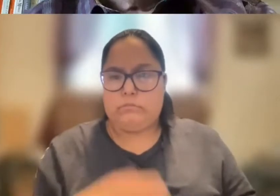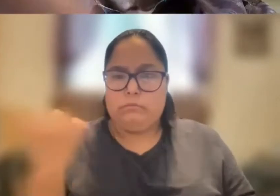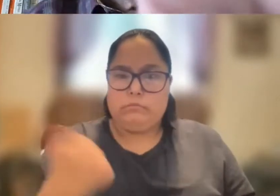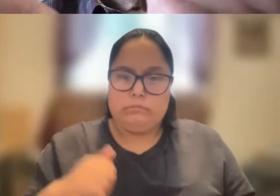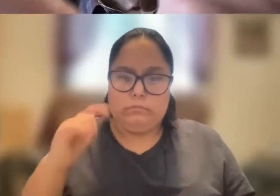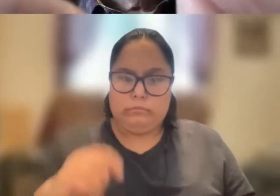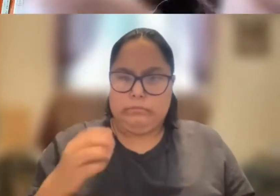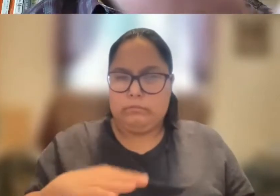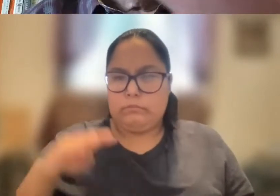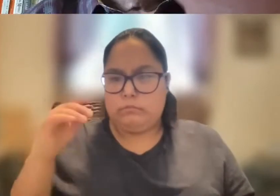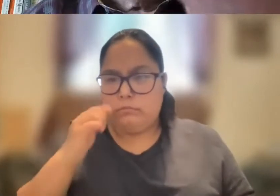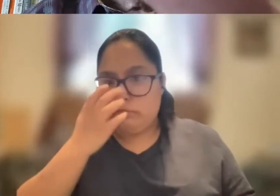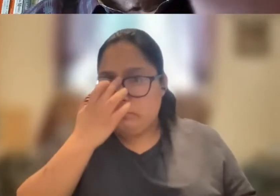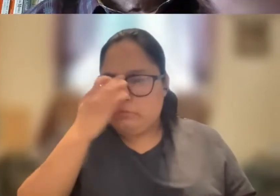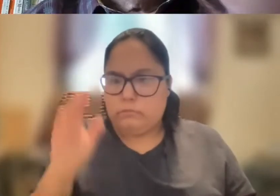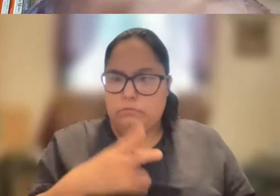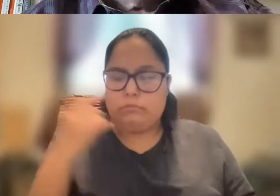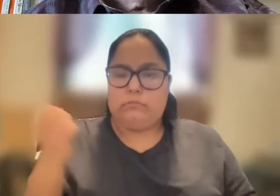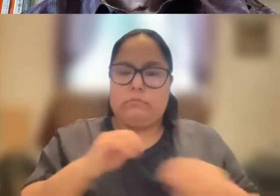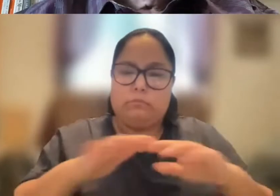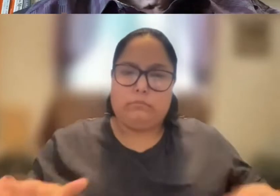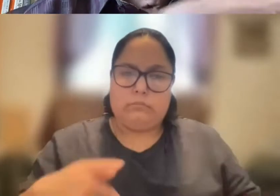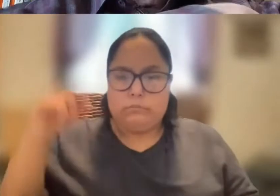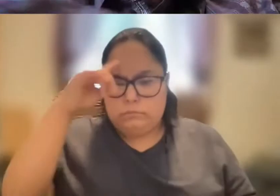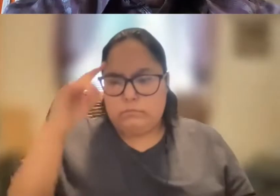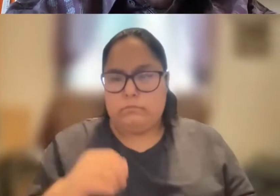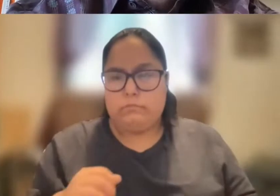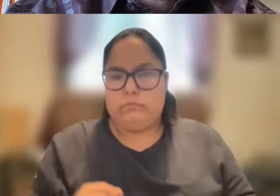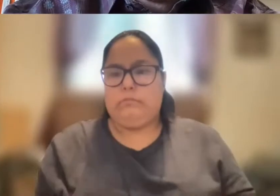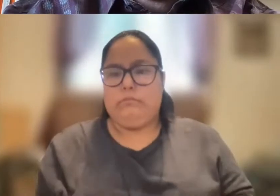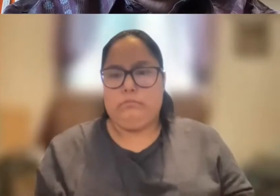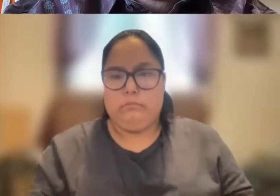Surprisingly, my last commanding officer who just left, he was